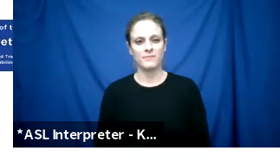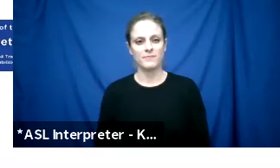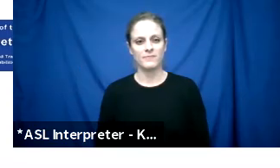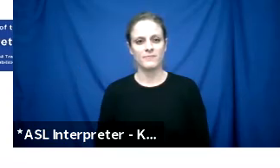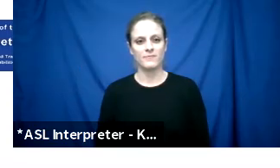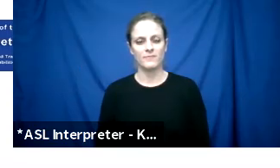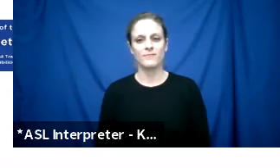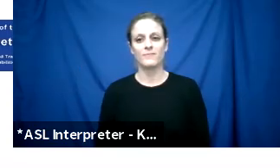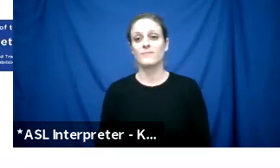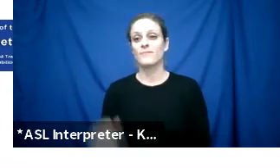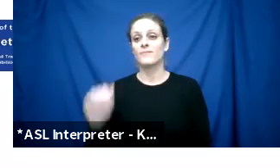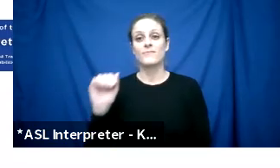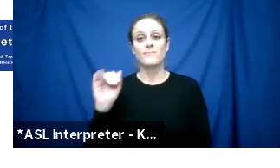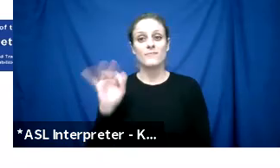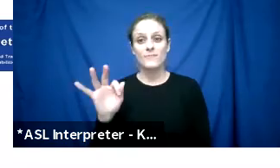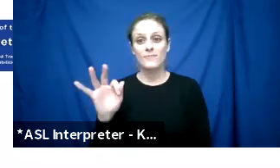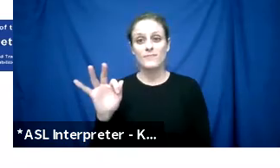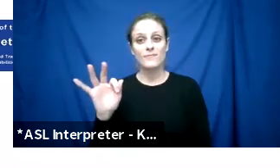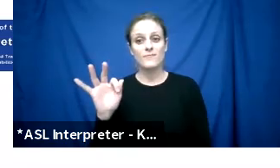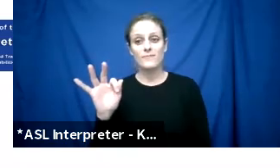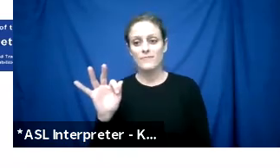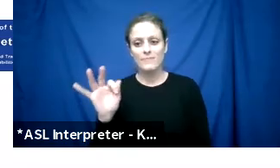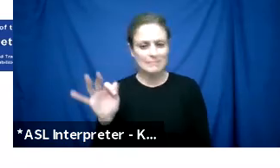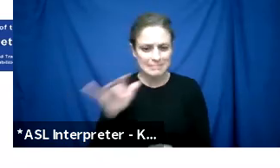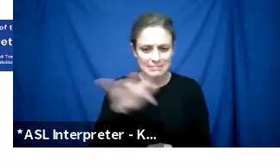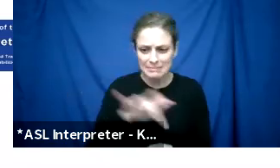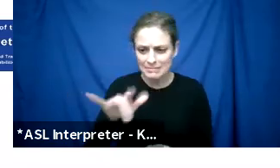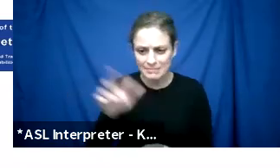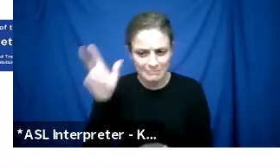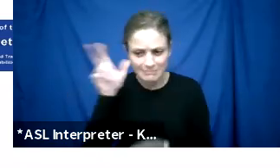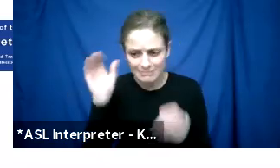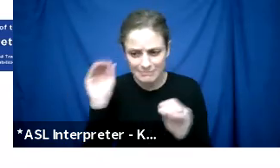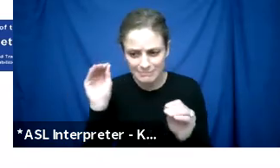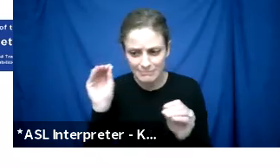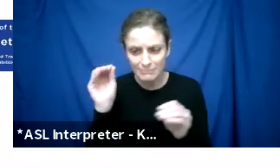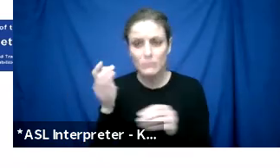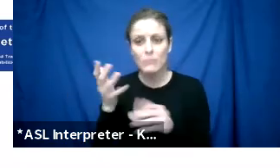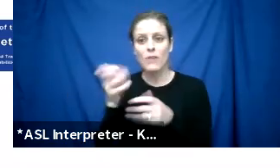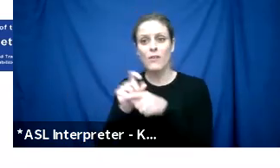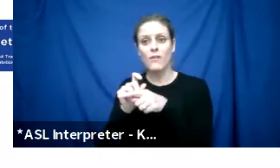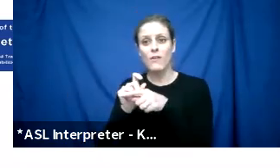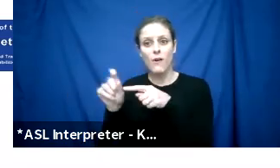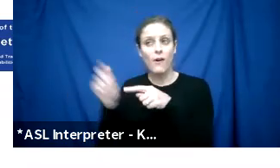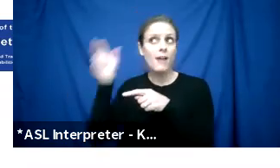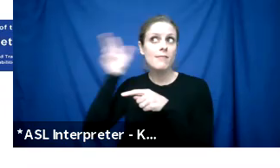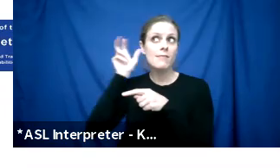If you do not have sound capabilities on your computer or prefer to listen by phone, you can